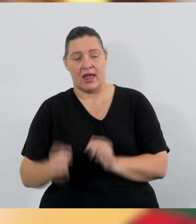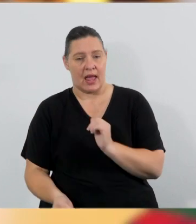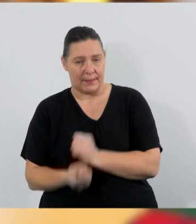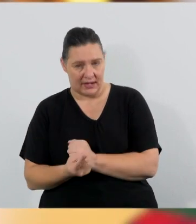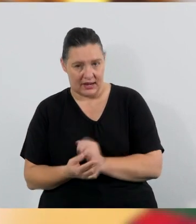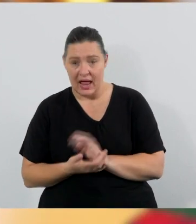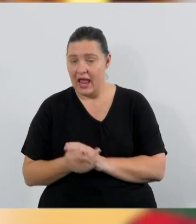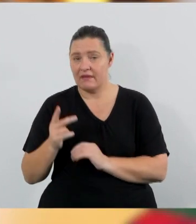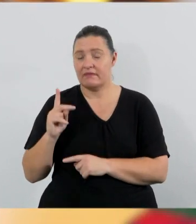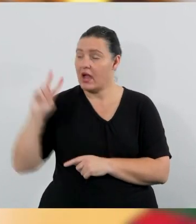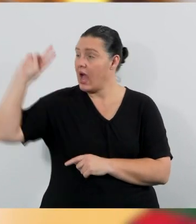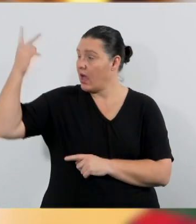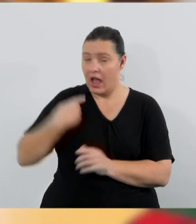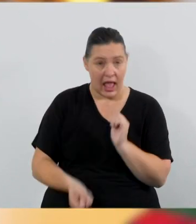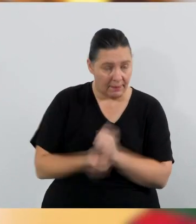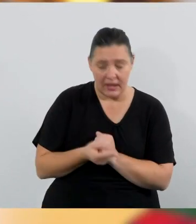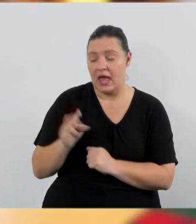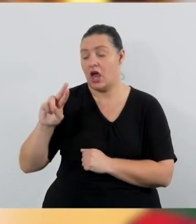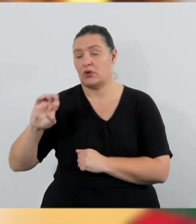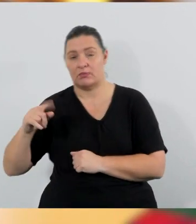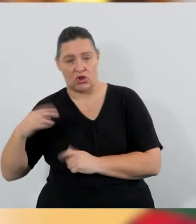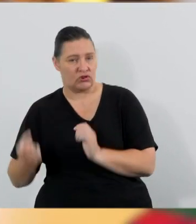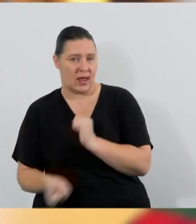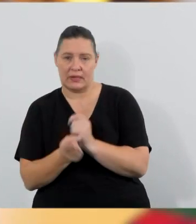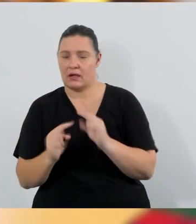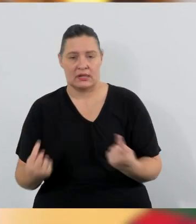no respiration if photosynthesis does not